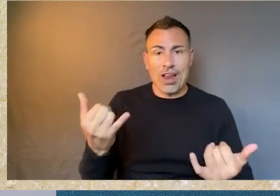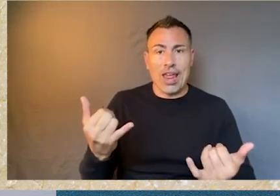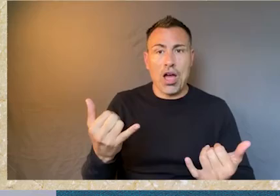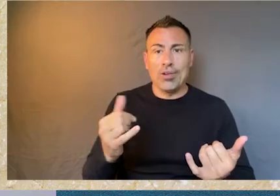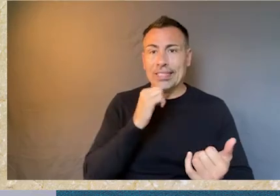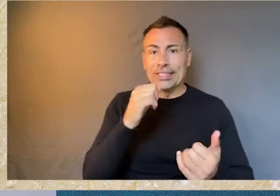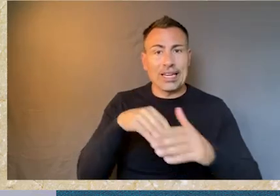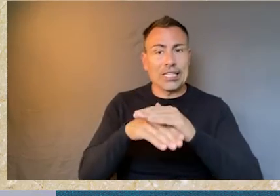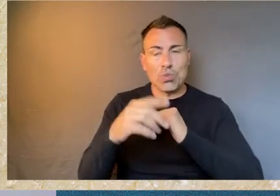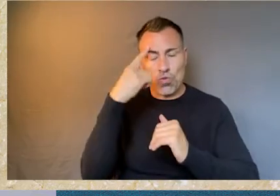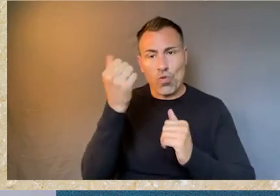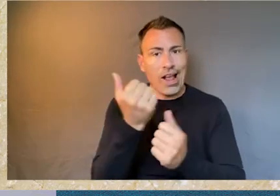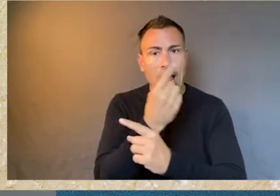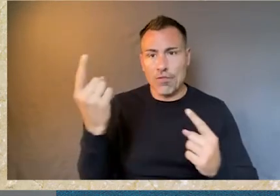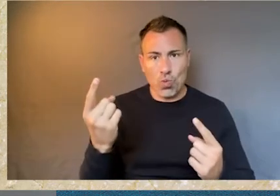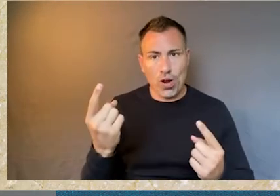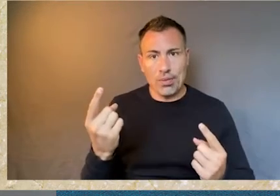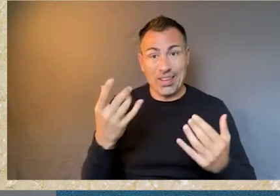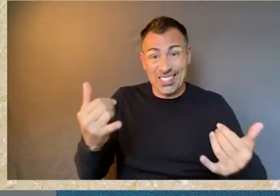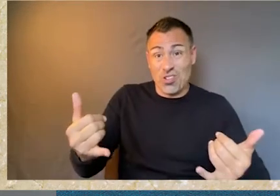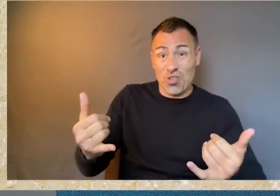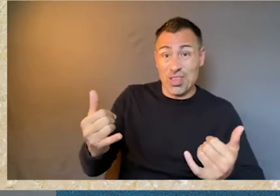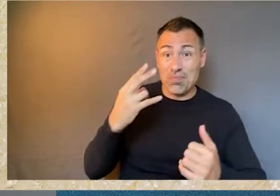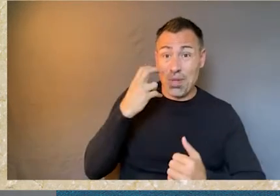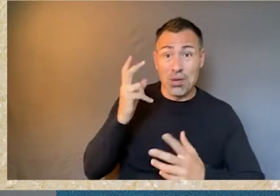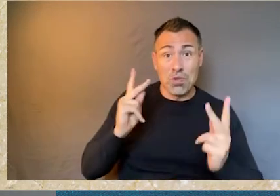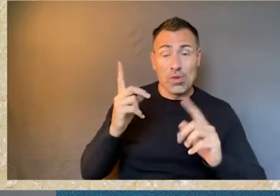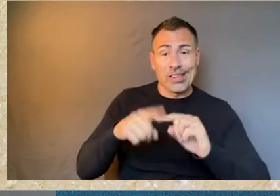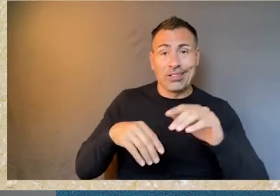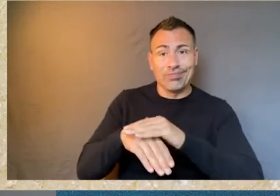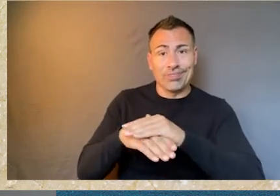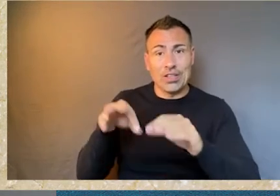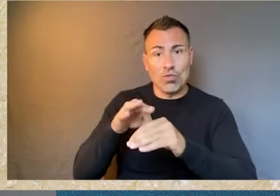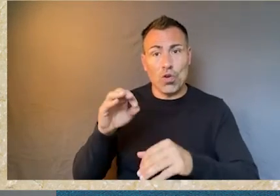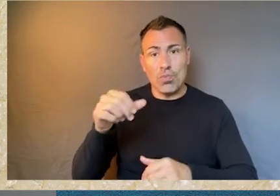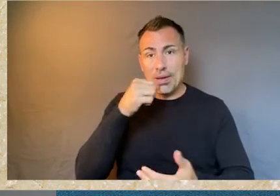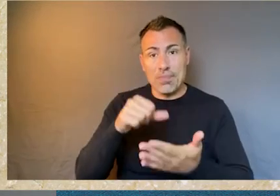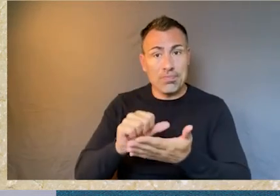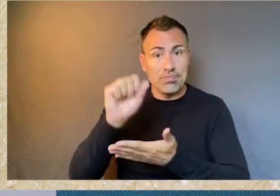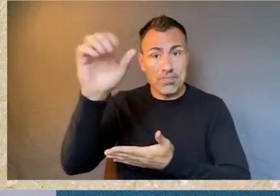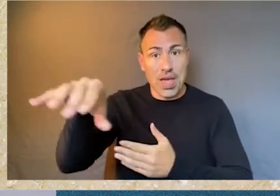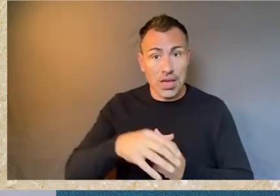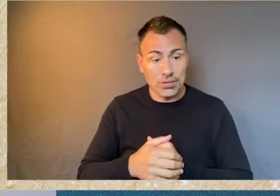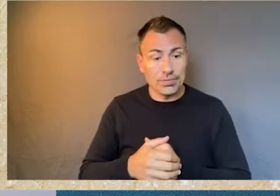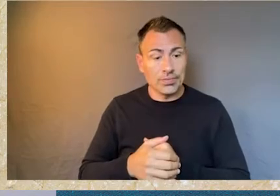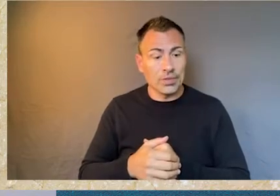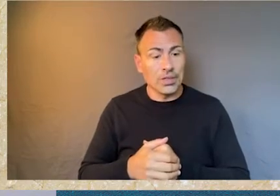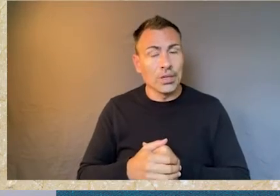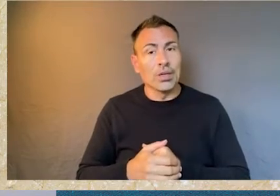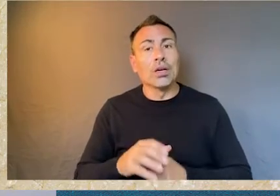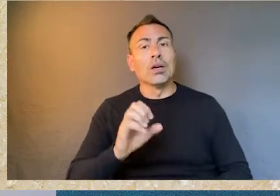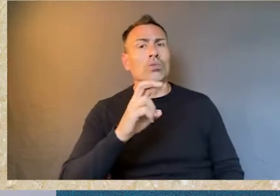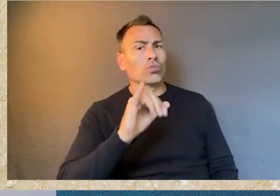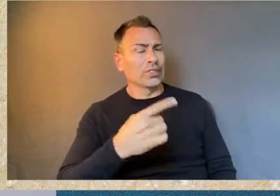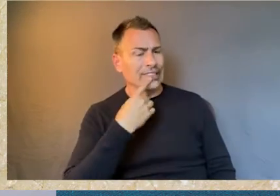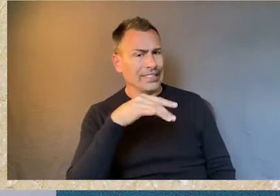current fight on justice is that this week in the court system. That's super helpful. And